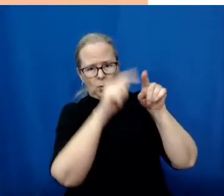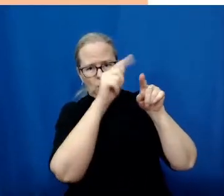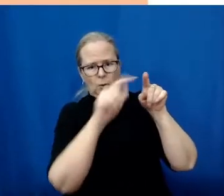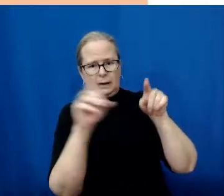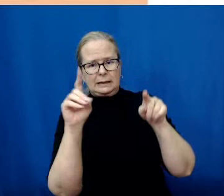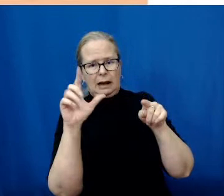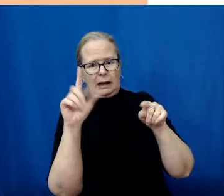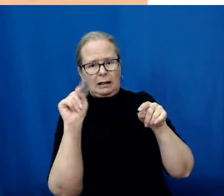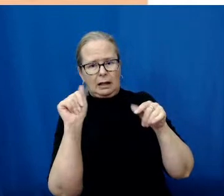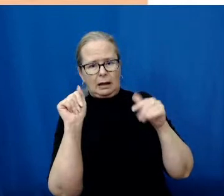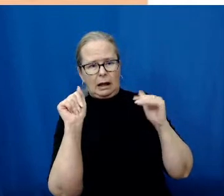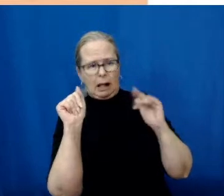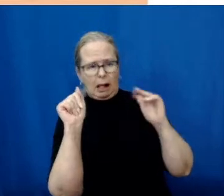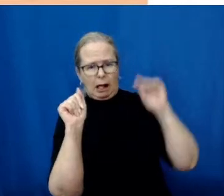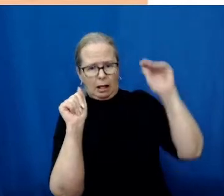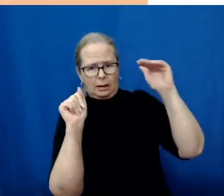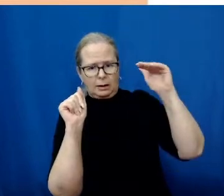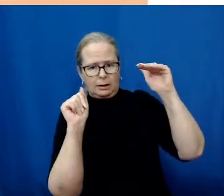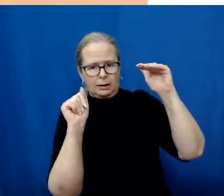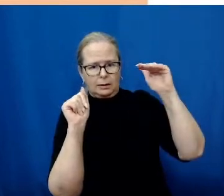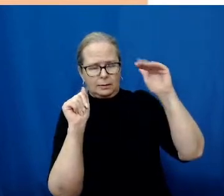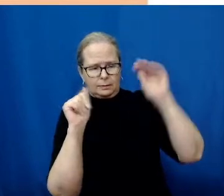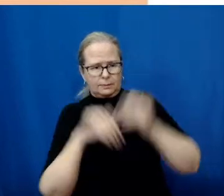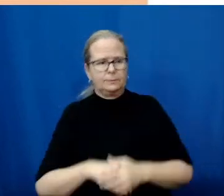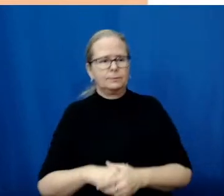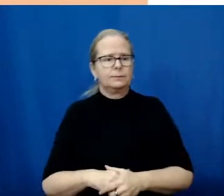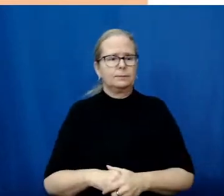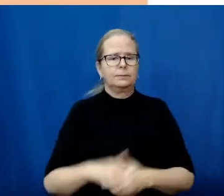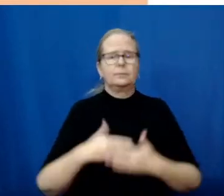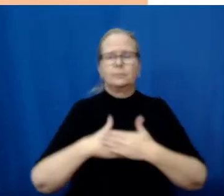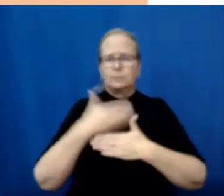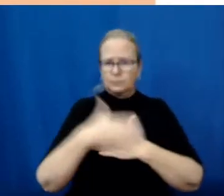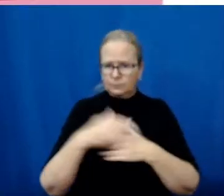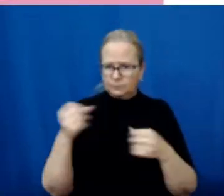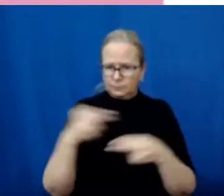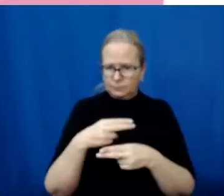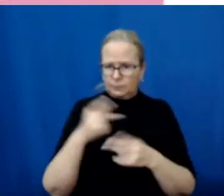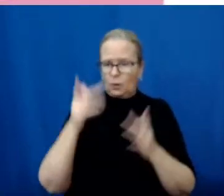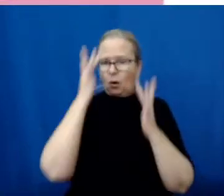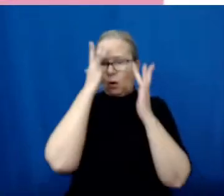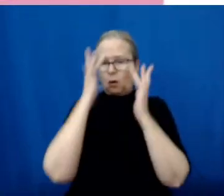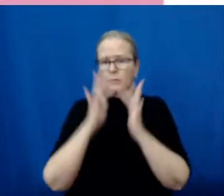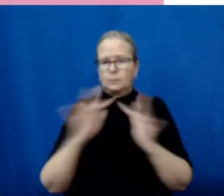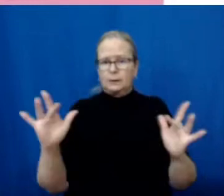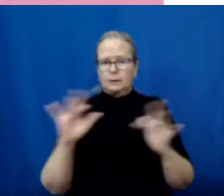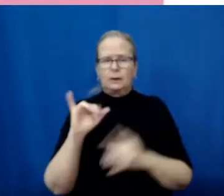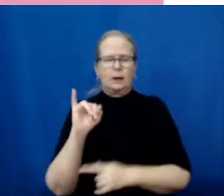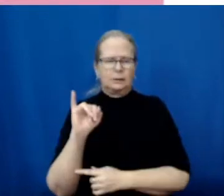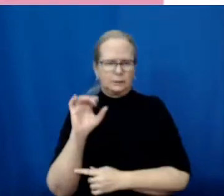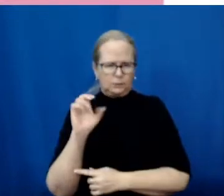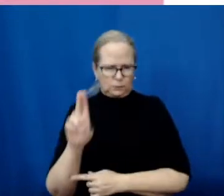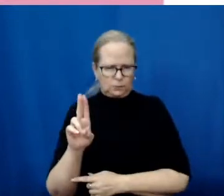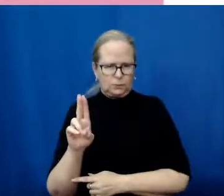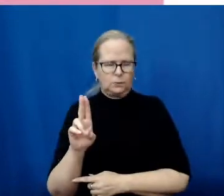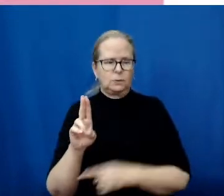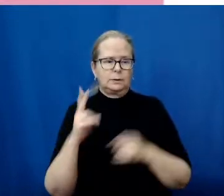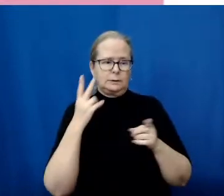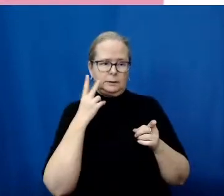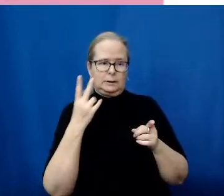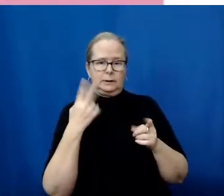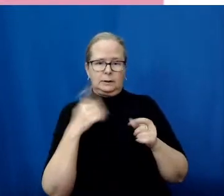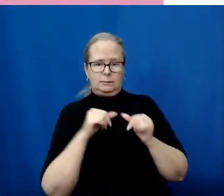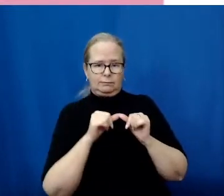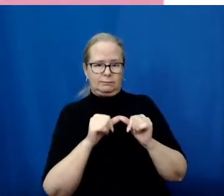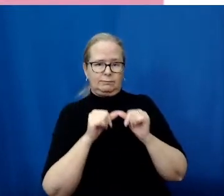So this is our hospitalizations and ICUs. You can see how the last 24 hours it's been flat in the